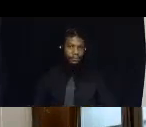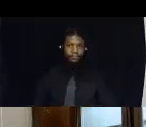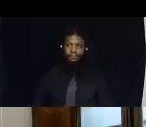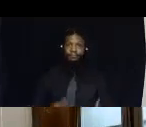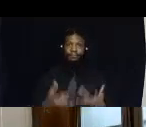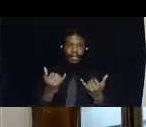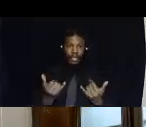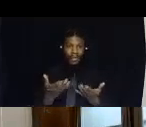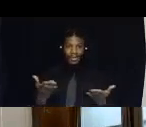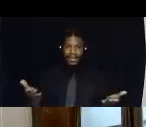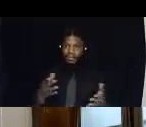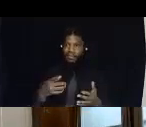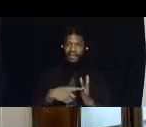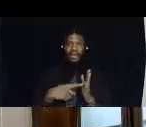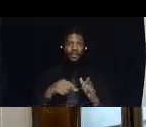Yep.